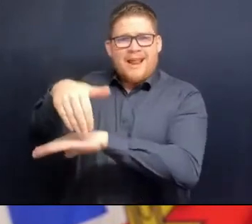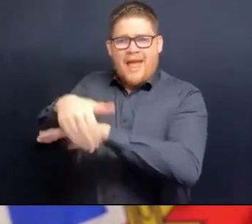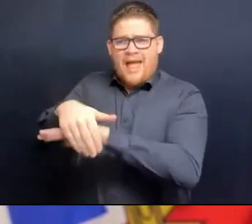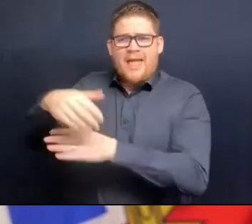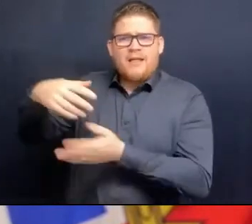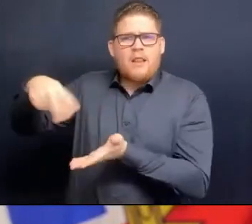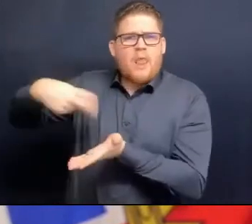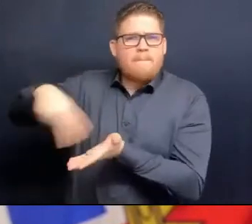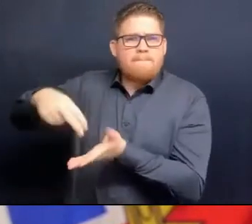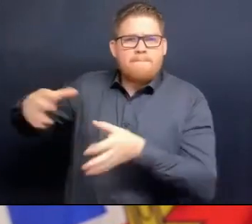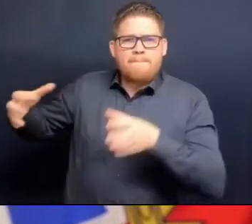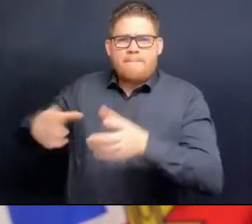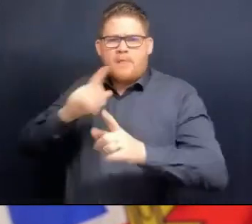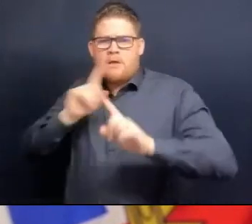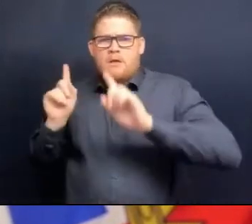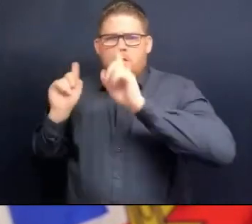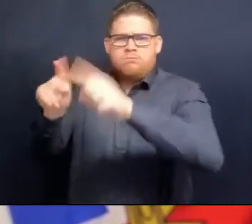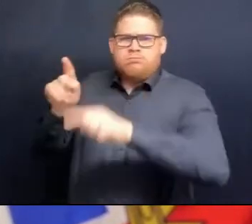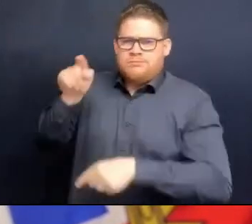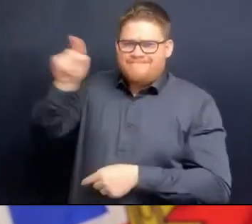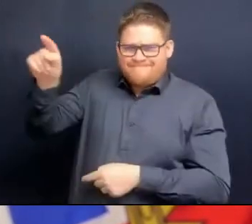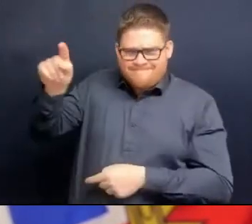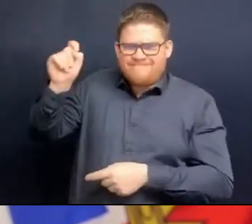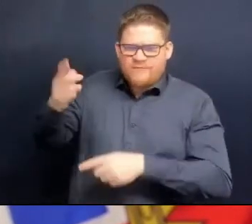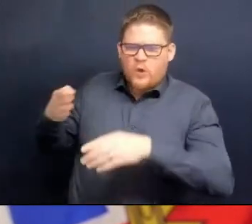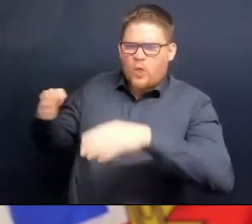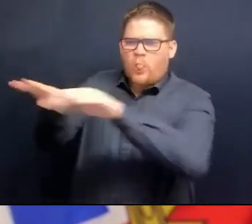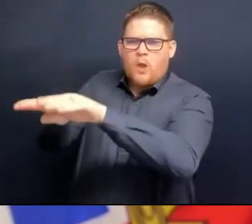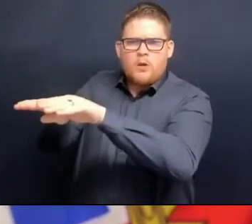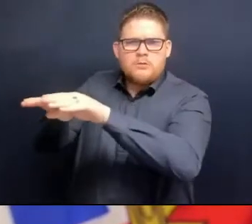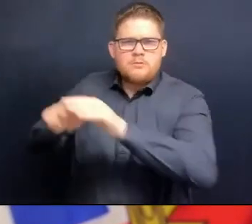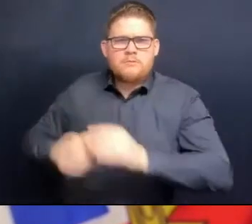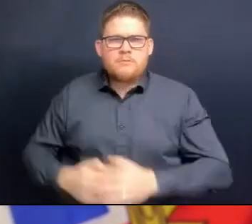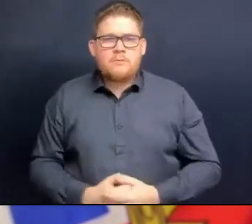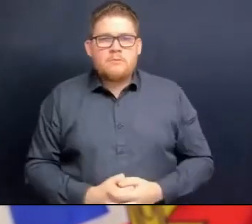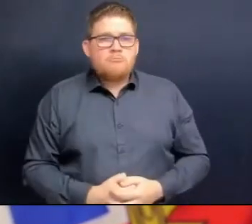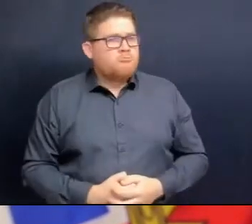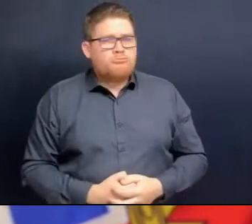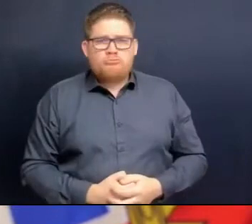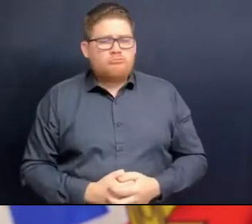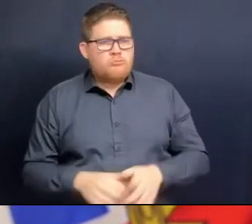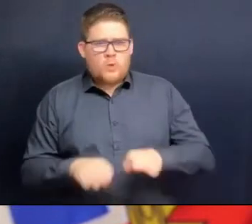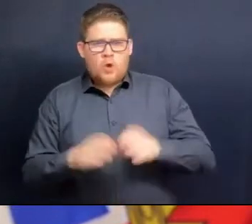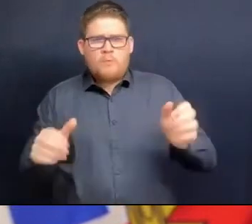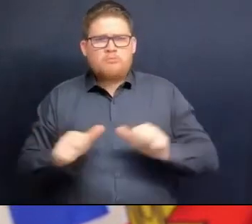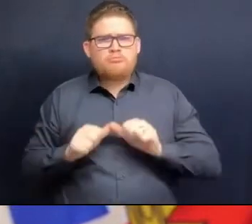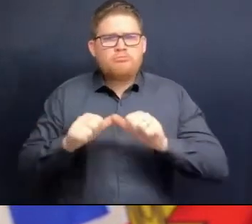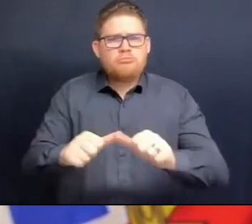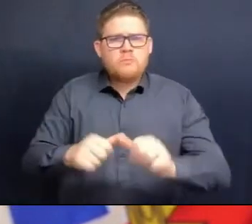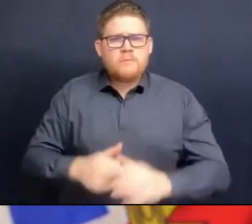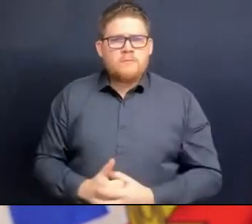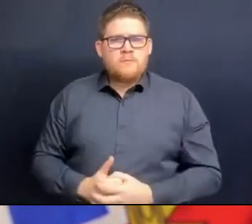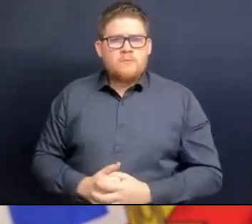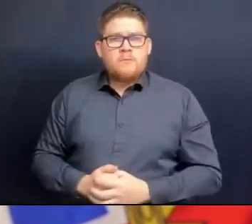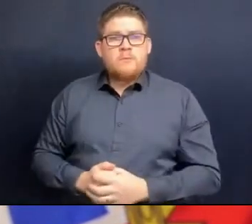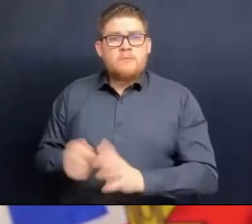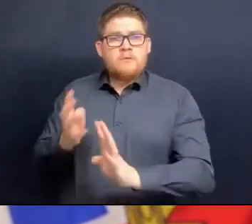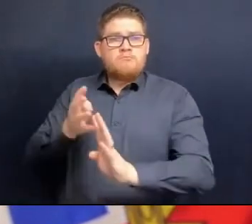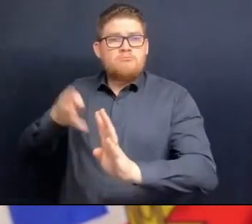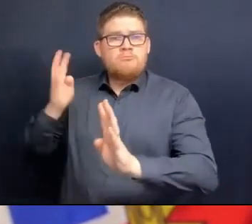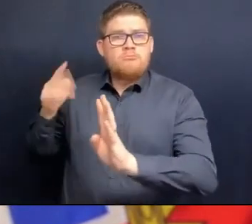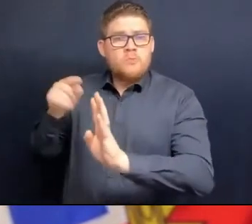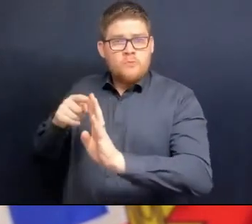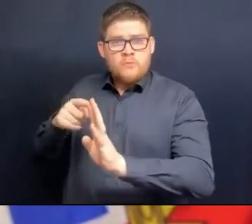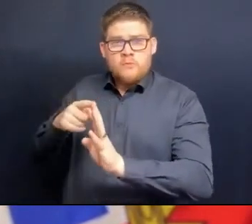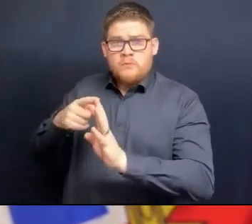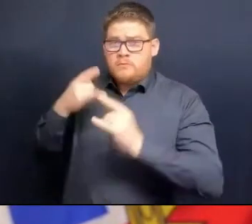had been ordered closed opened up here, was not shut down. They were not letting people in wearing masks. They made you take it